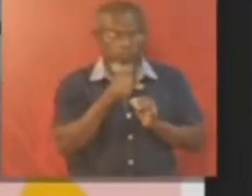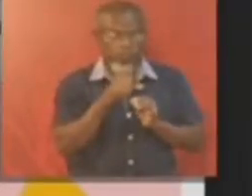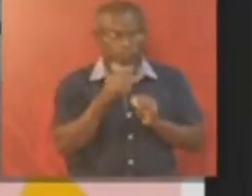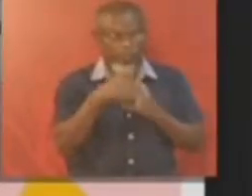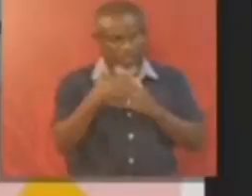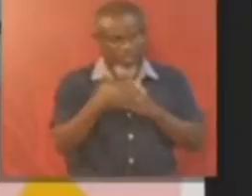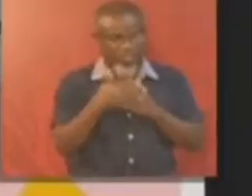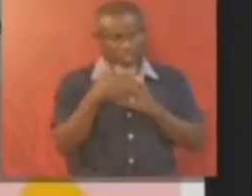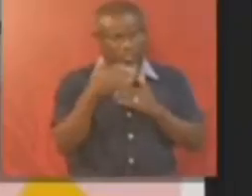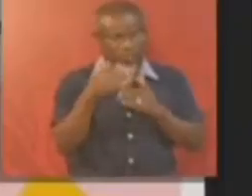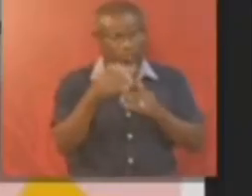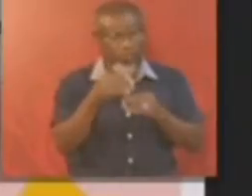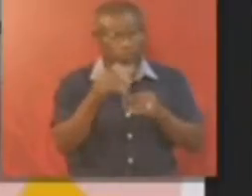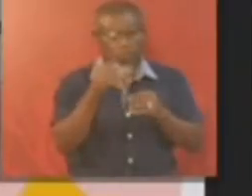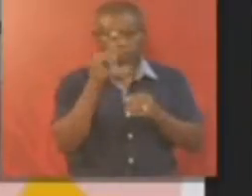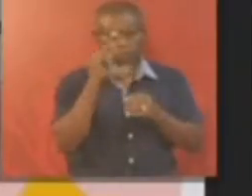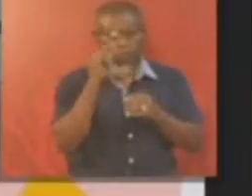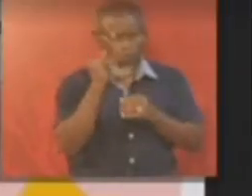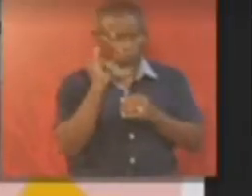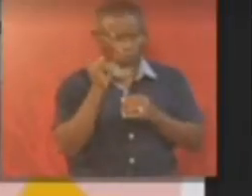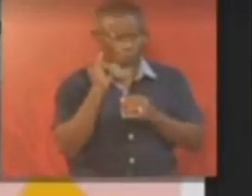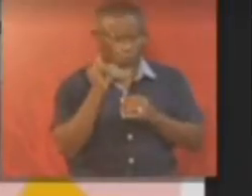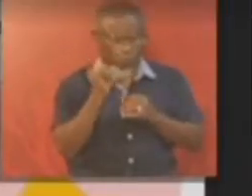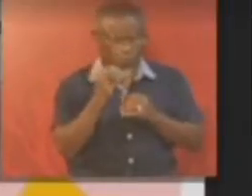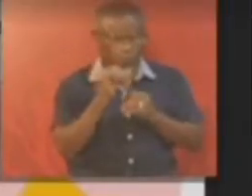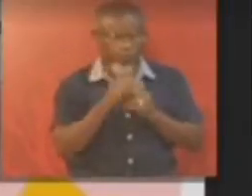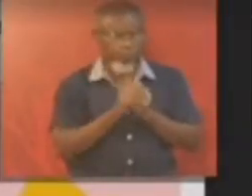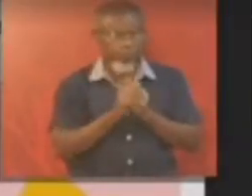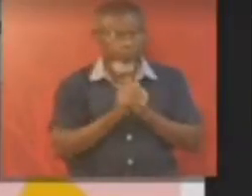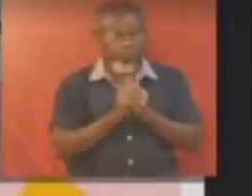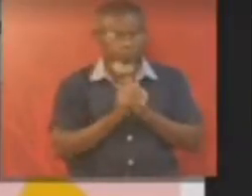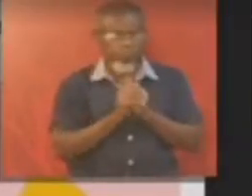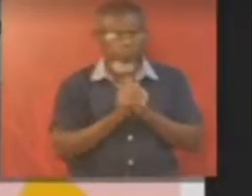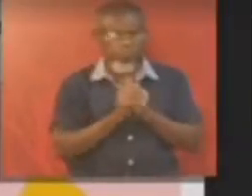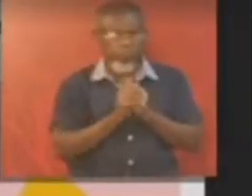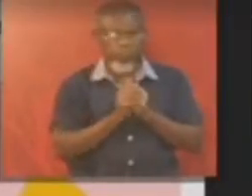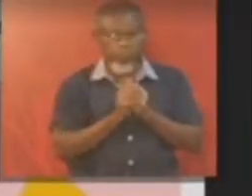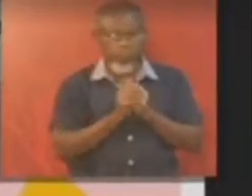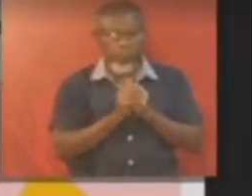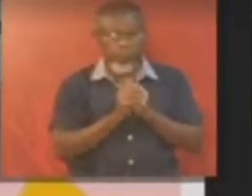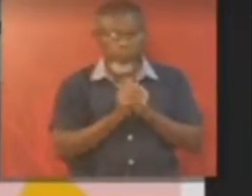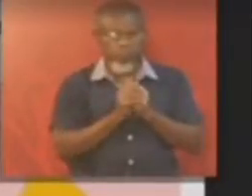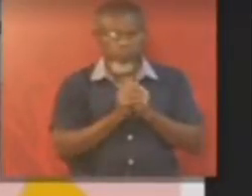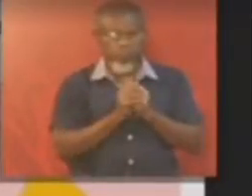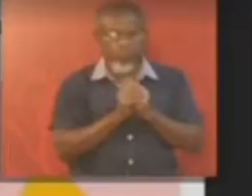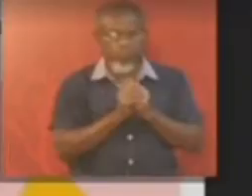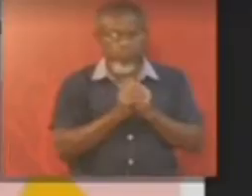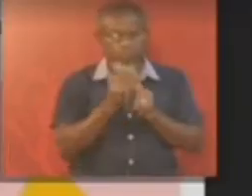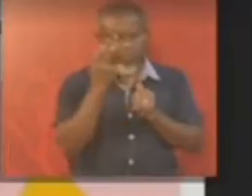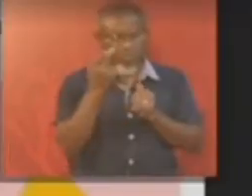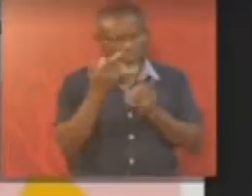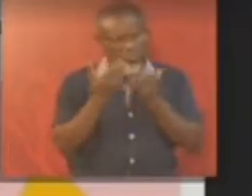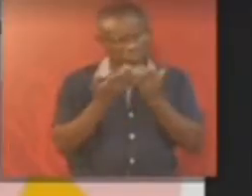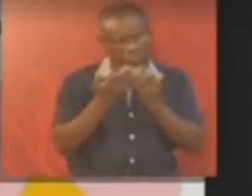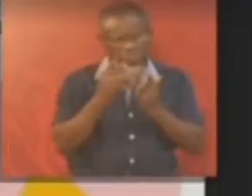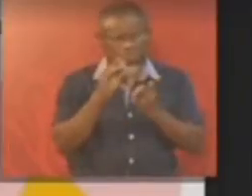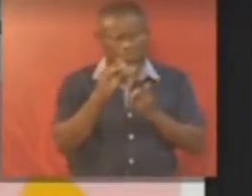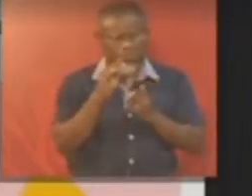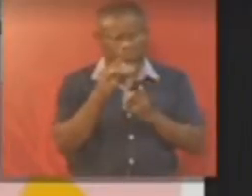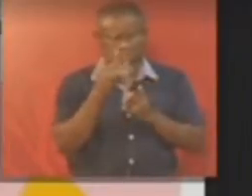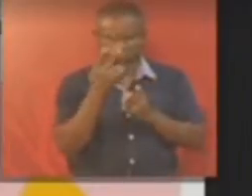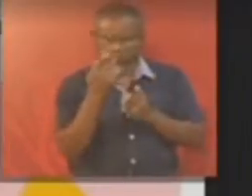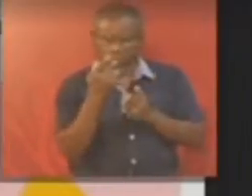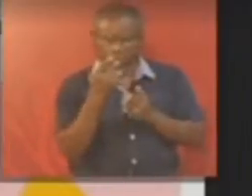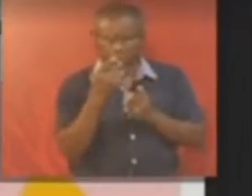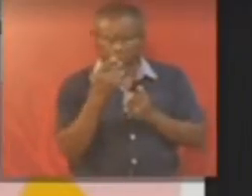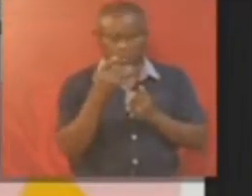how we get the green, the yellow, the orange, and the red bits, or the pink bits, is showing up a little pink on the screen, is by